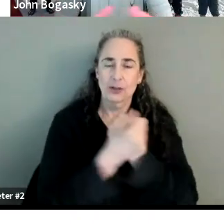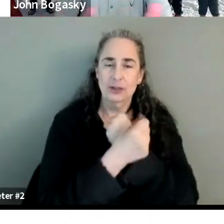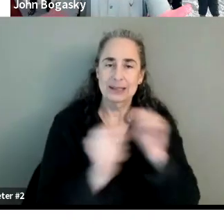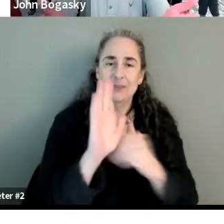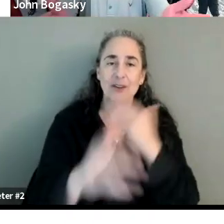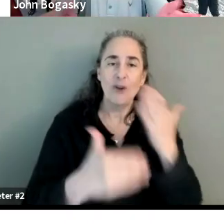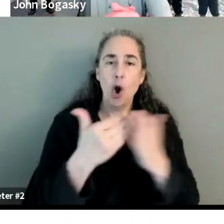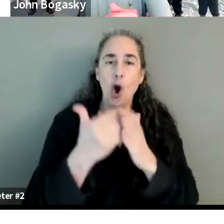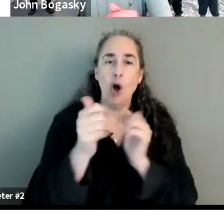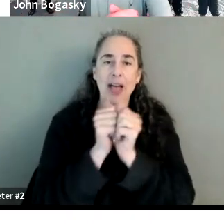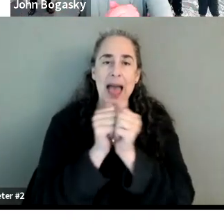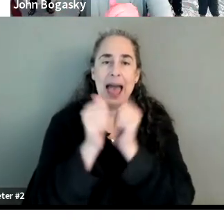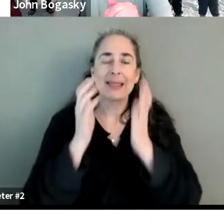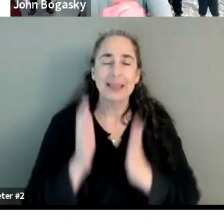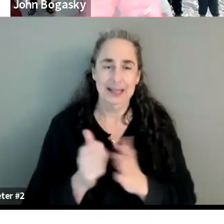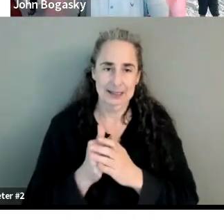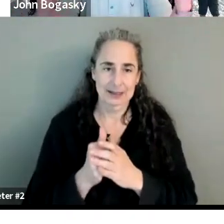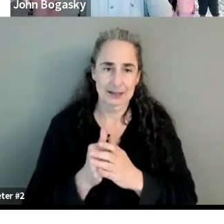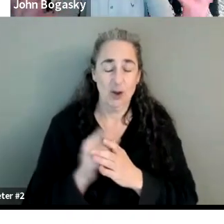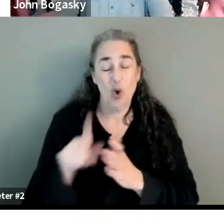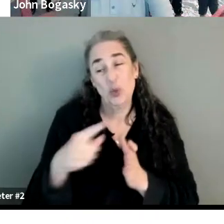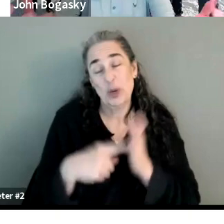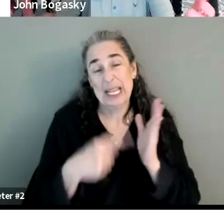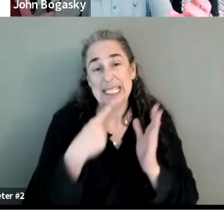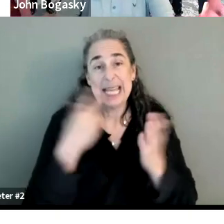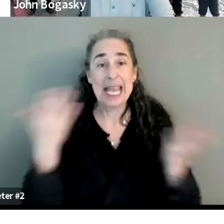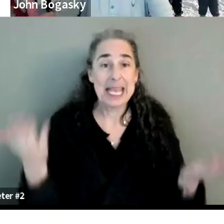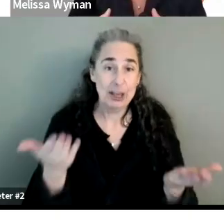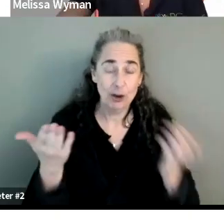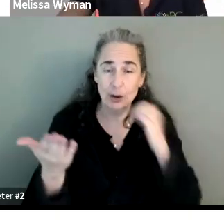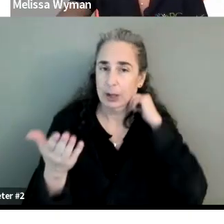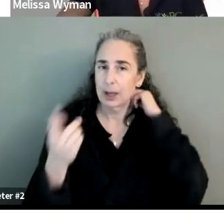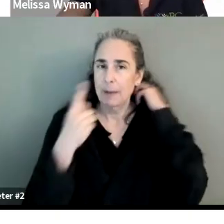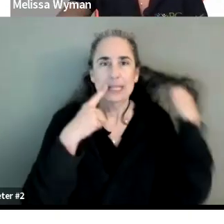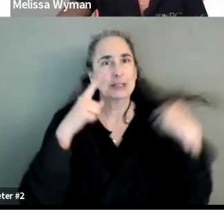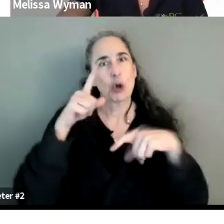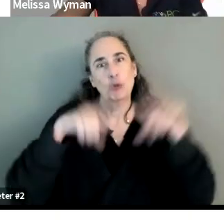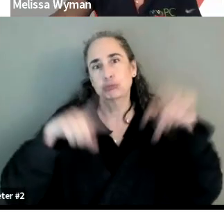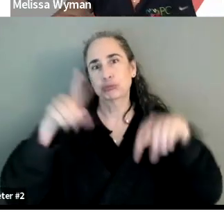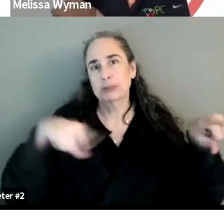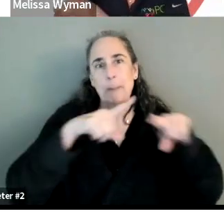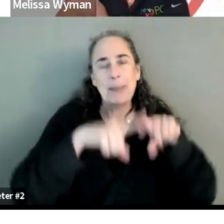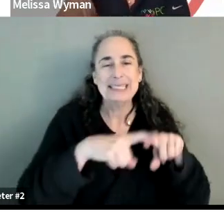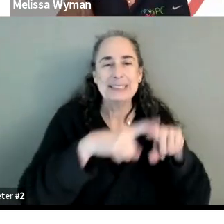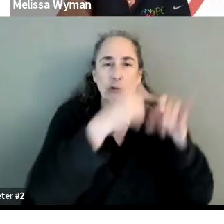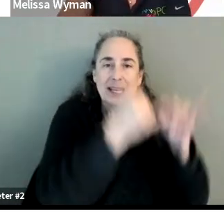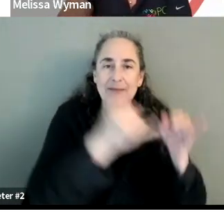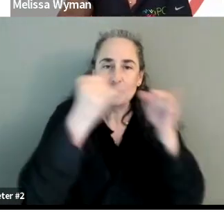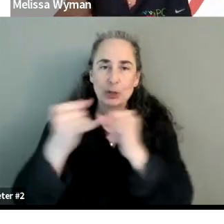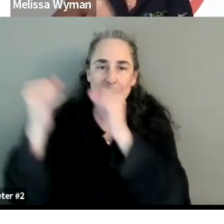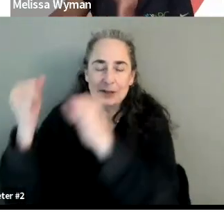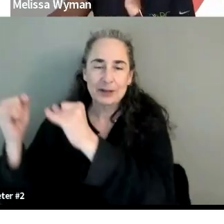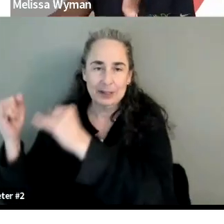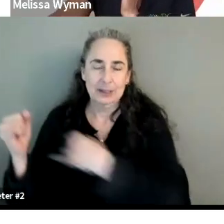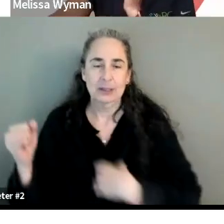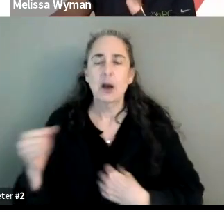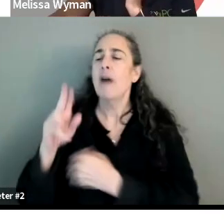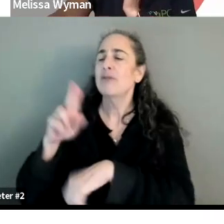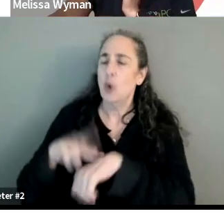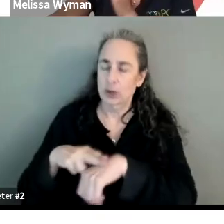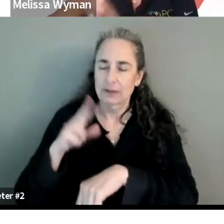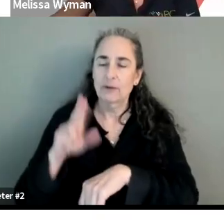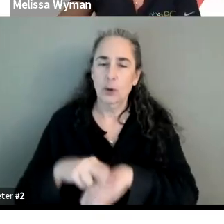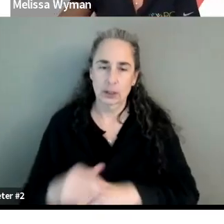athletes. And that's all I can really say here, because it's so Yes, dependent on the circumstances. of